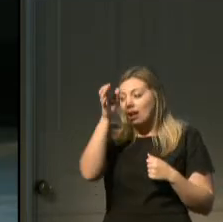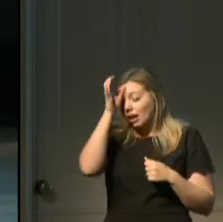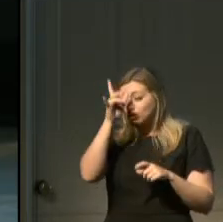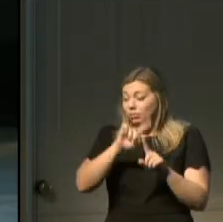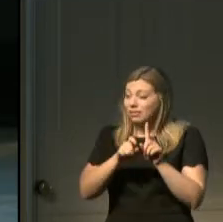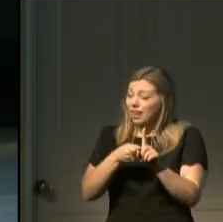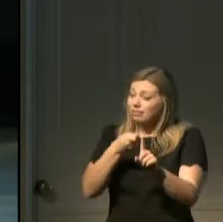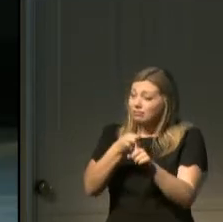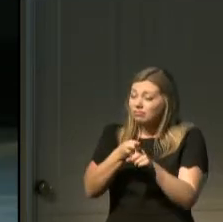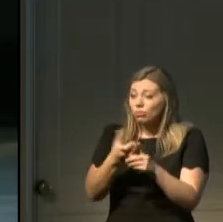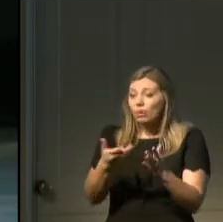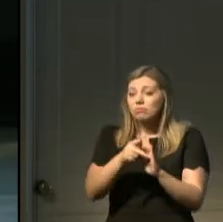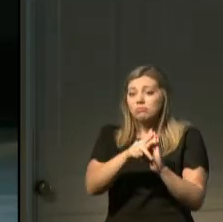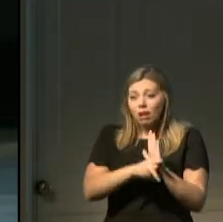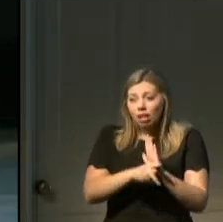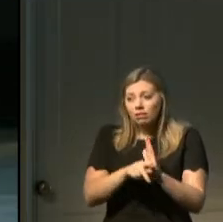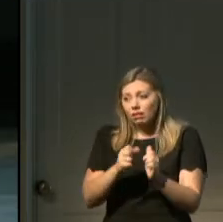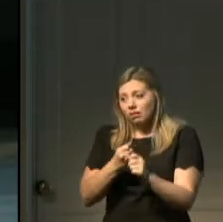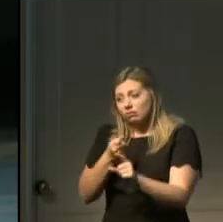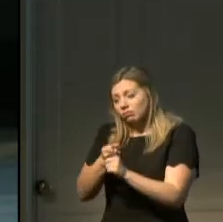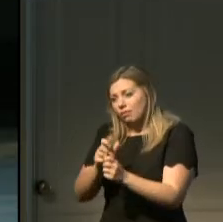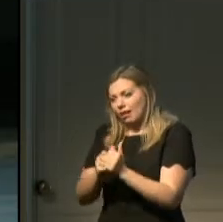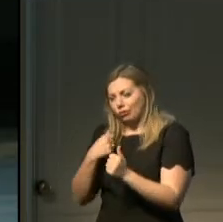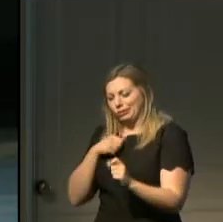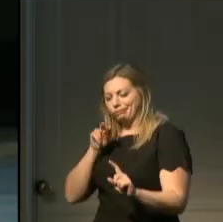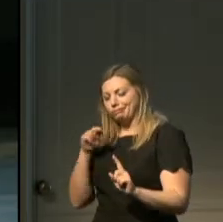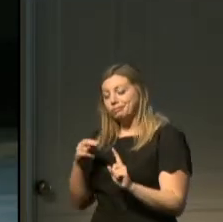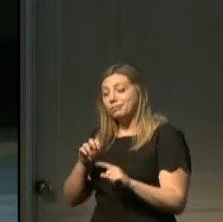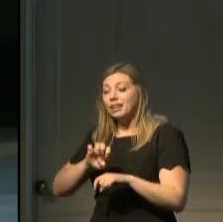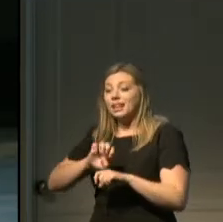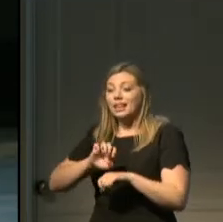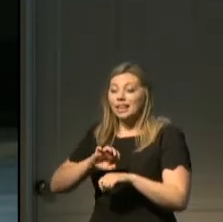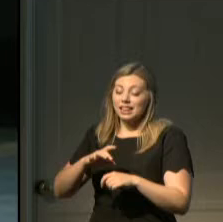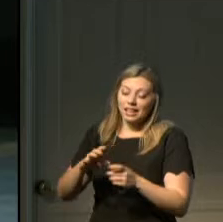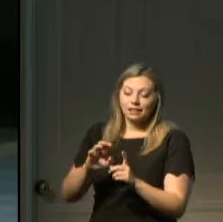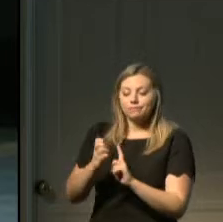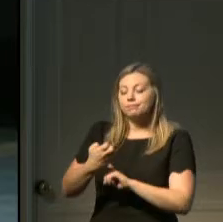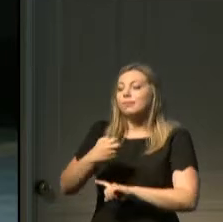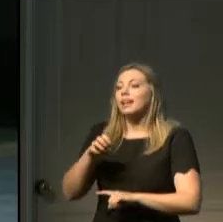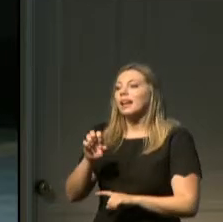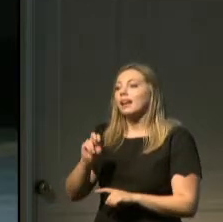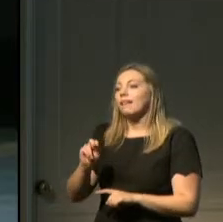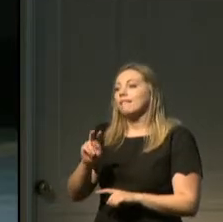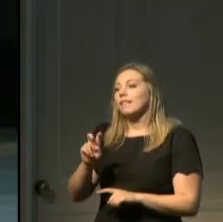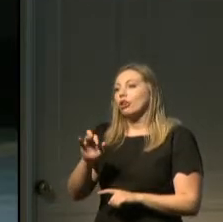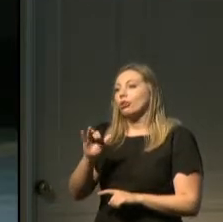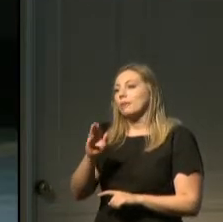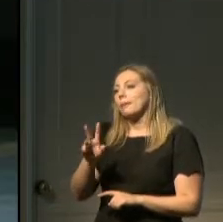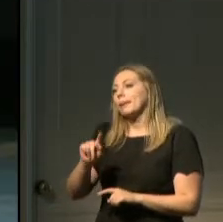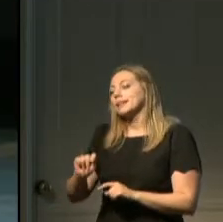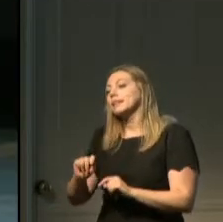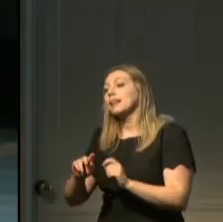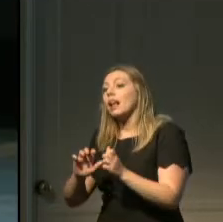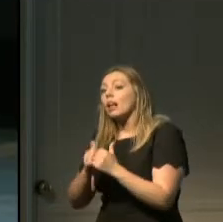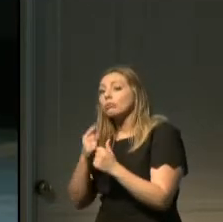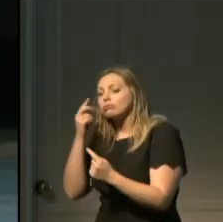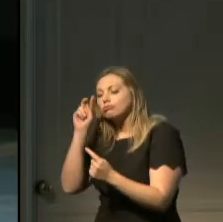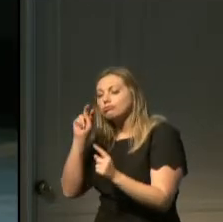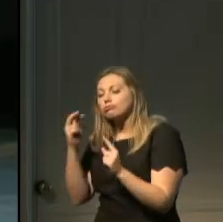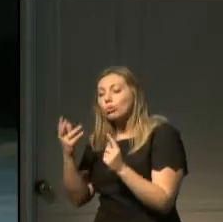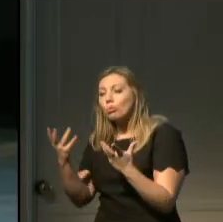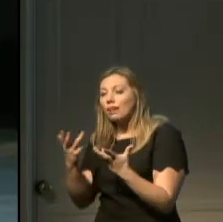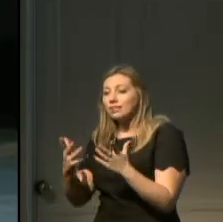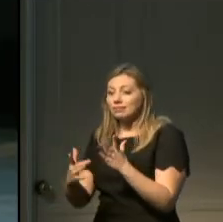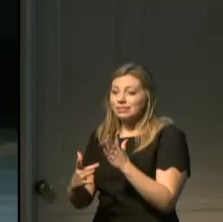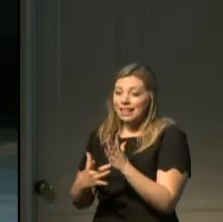and for how we think about the environment and how we think about technology. And the Long Now Foundation and your work